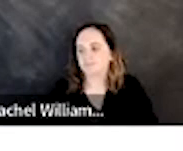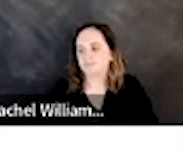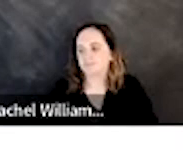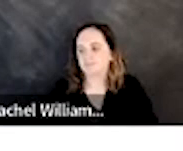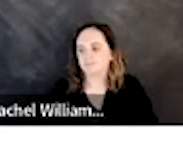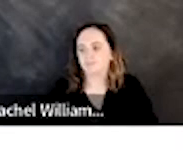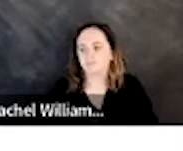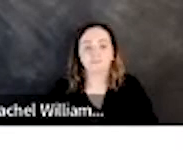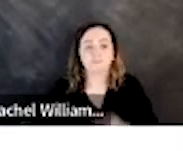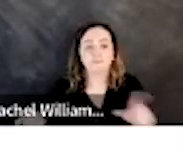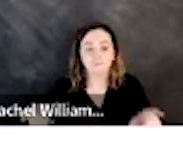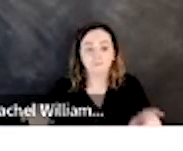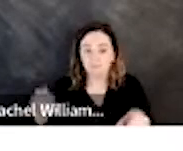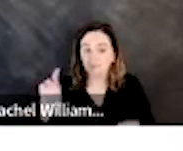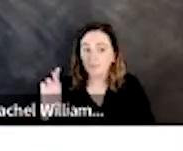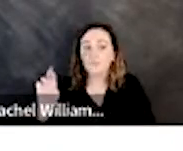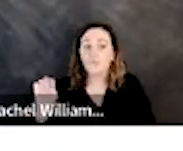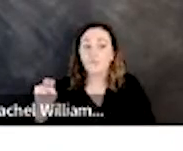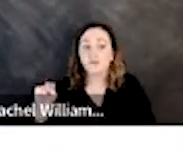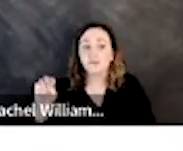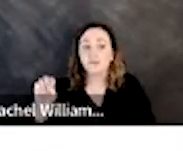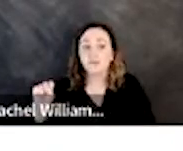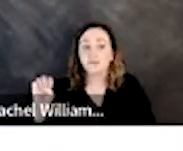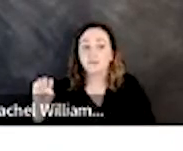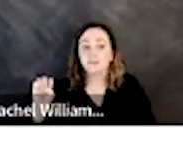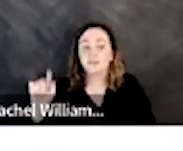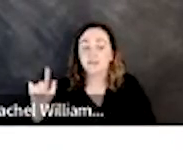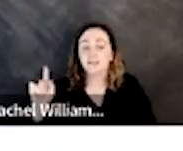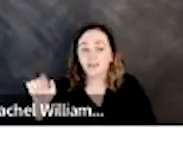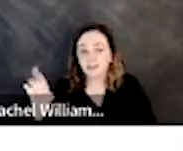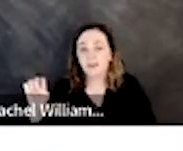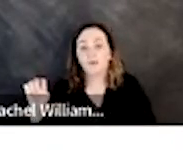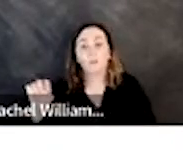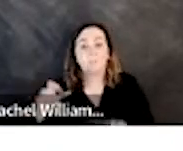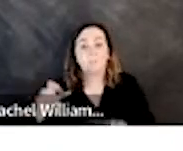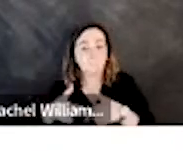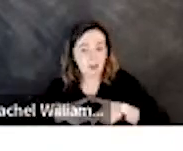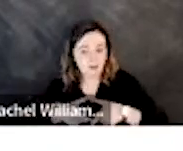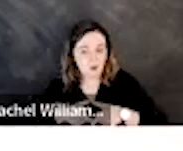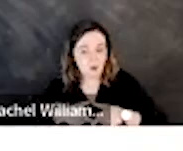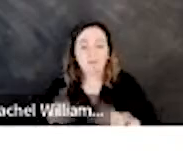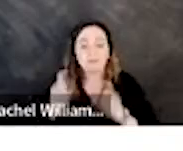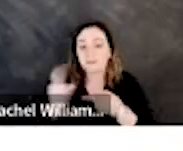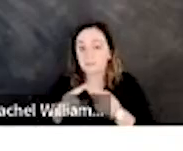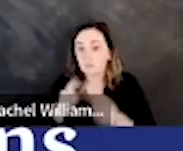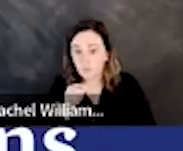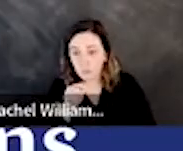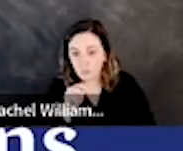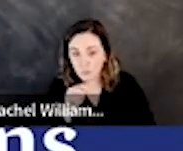The Rensselaer Medal, given by the Rensselaer Polytechnic Institute, will be awarded to